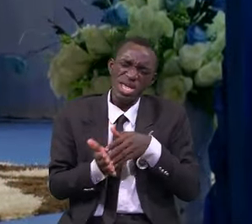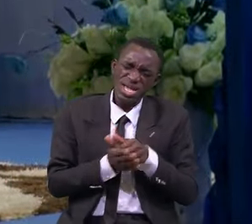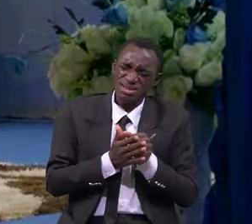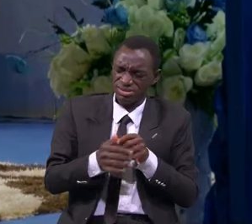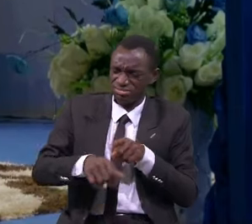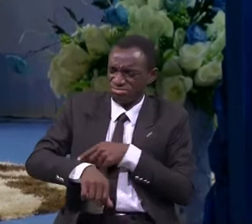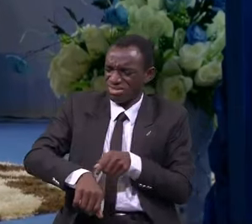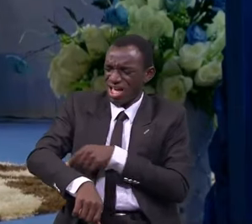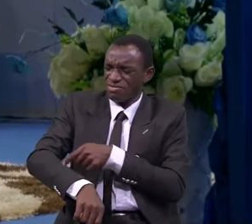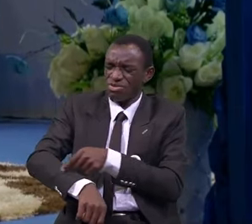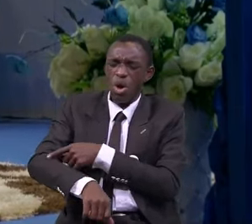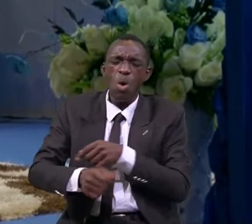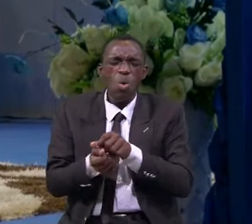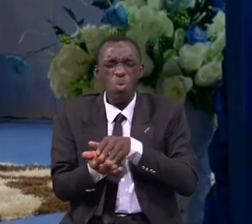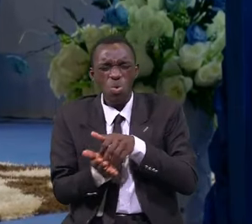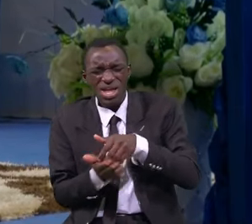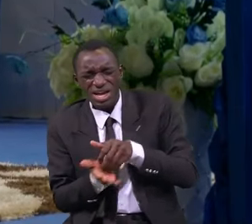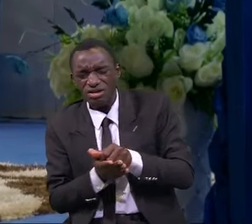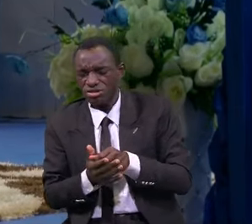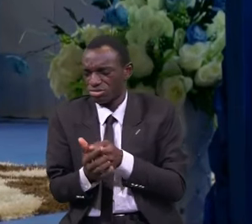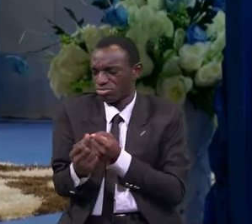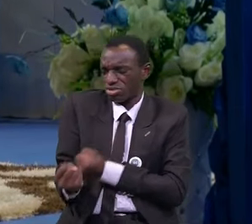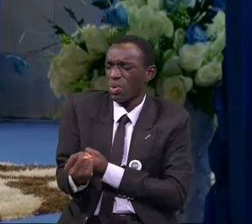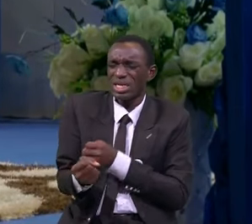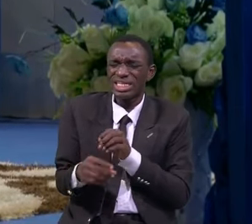in your body be strengthened right now.